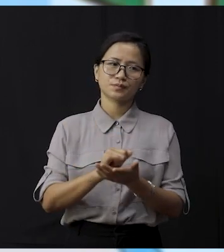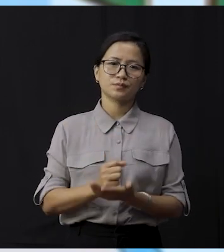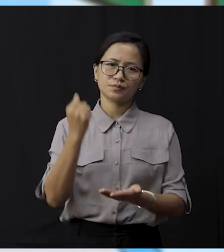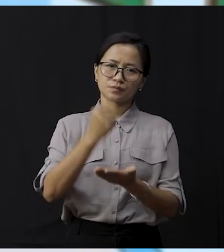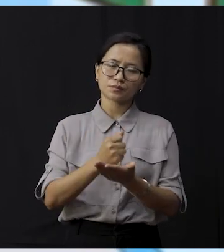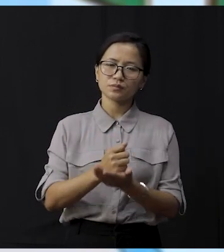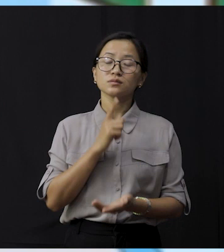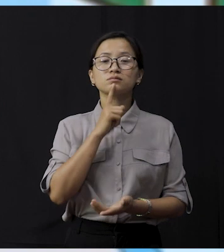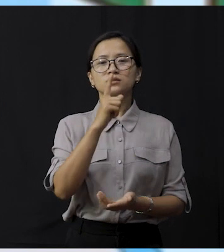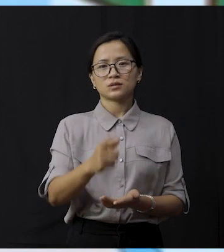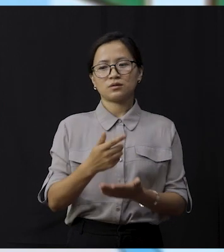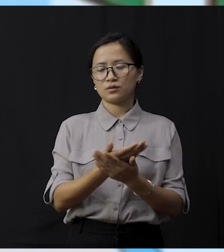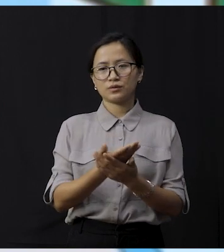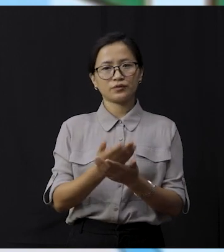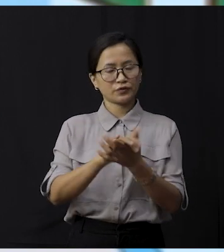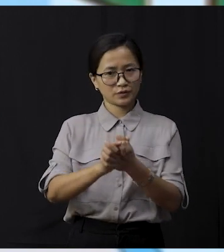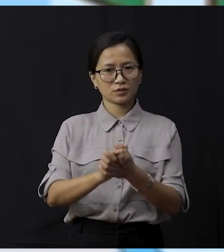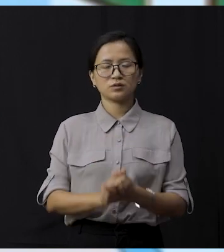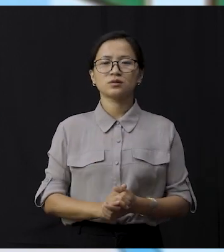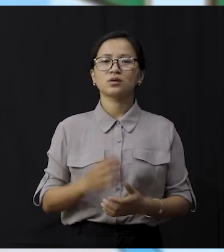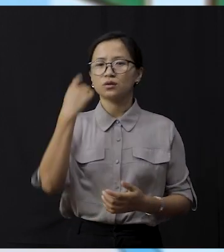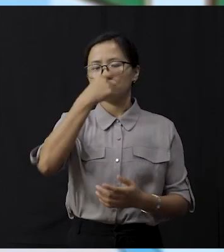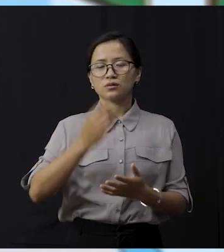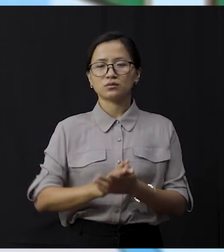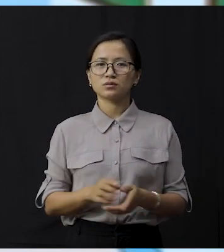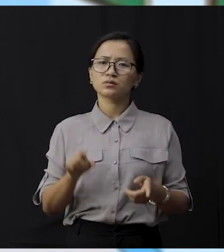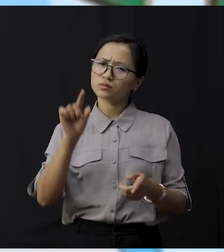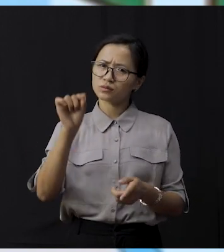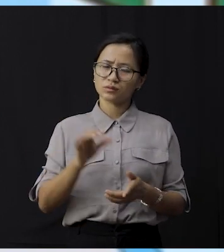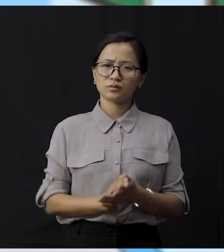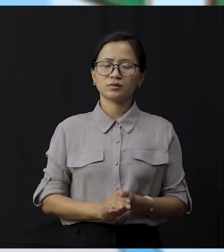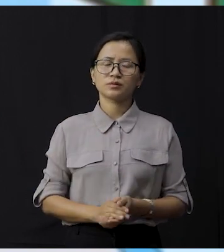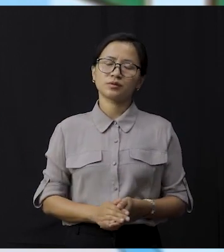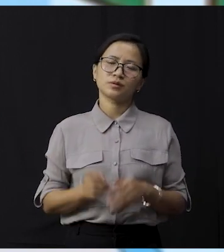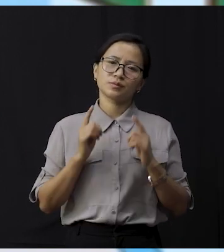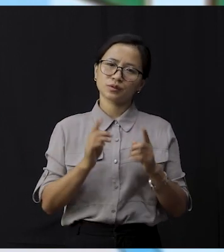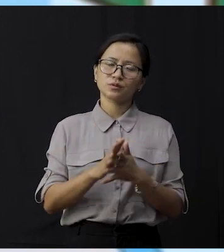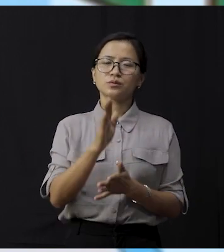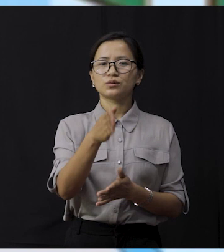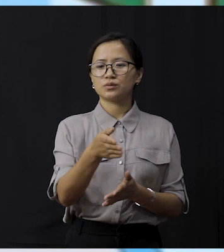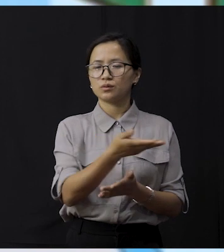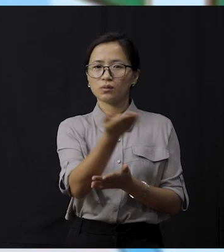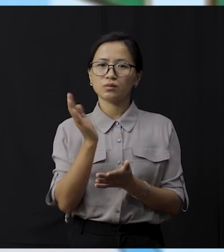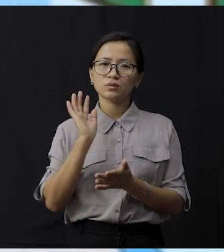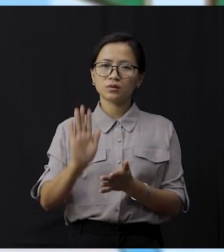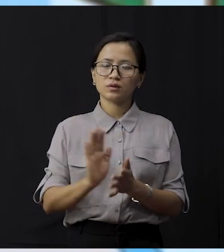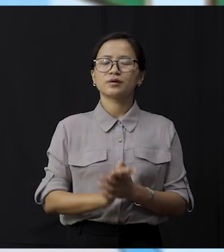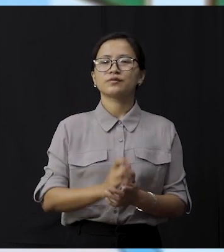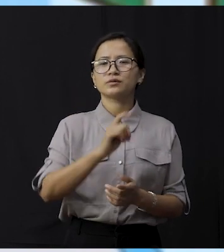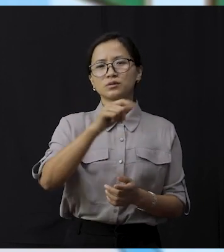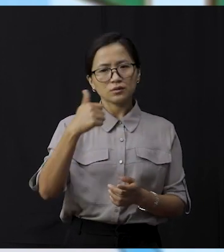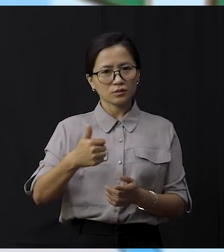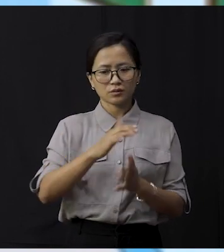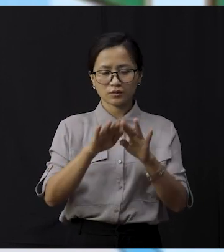you should have to tell your friends. If you see any of your friends who is doing like that, then you are a very good student. Because of that, you should have to tell them that